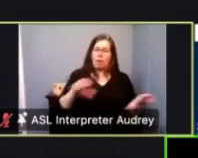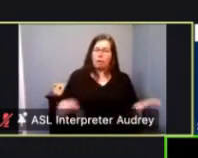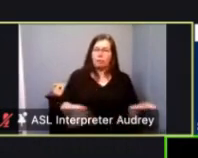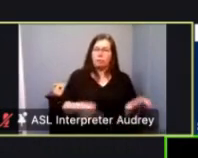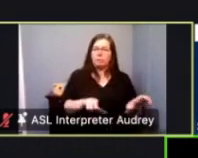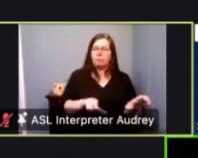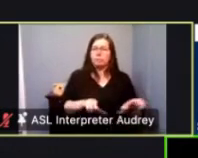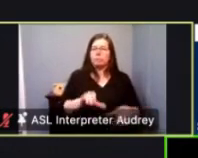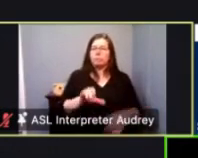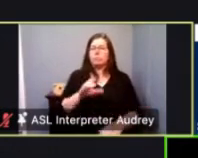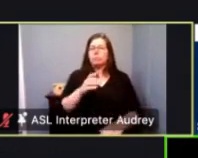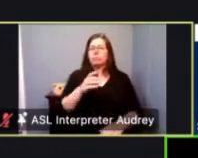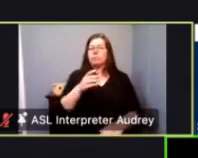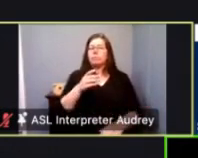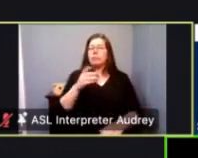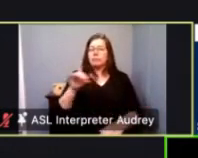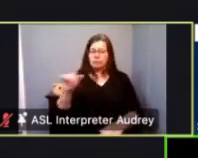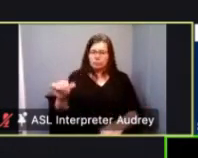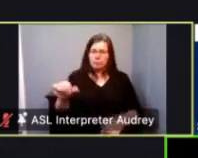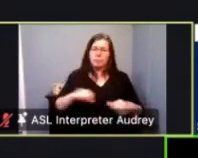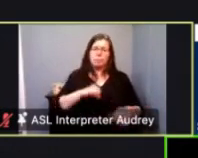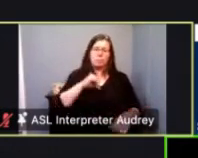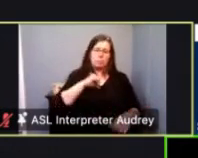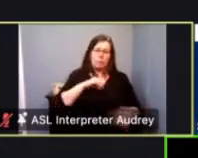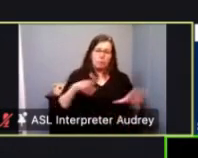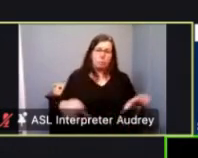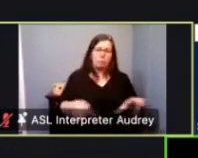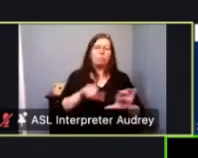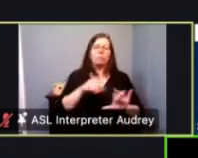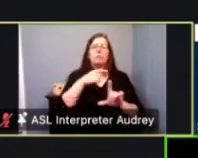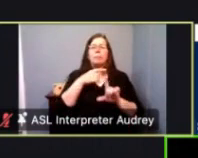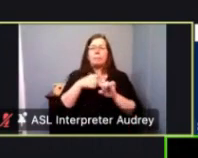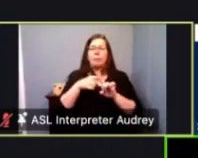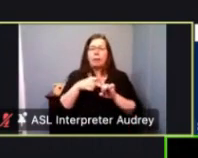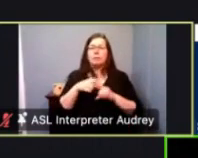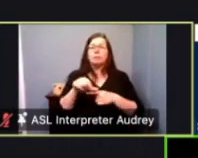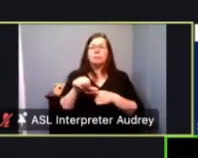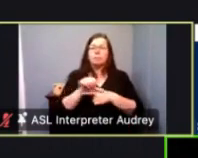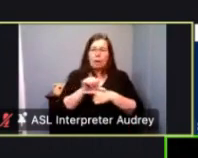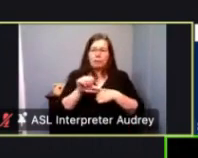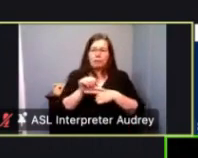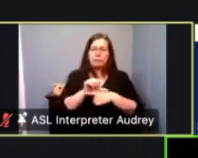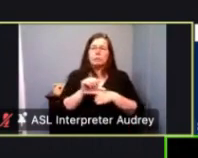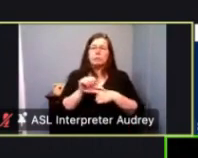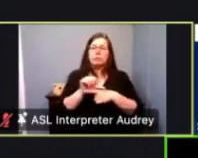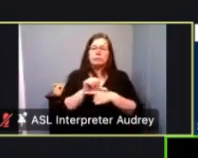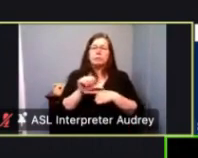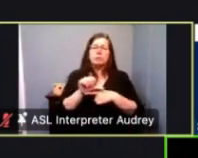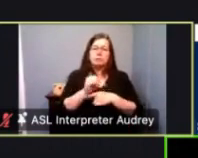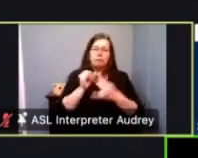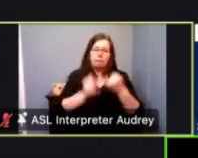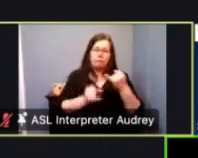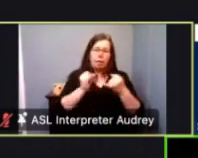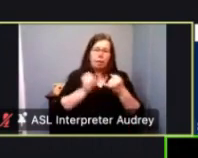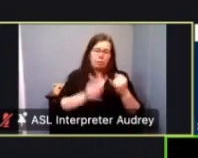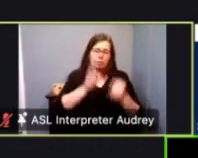the disability pride movement, and practice is the final building block.